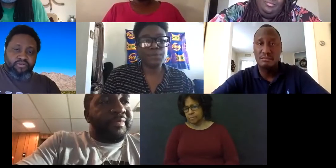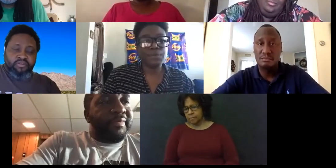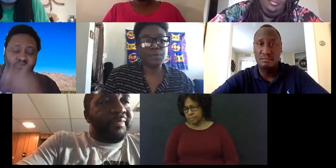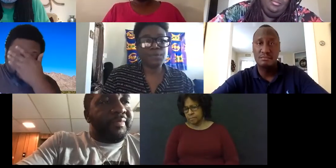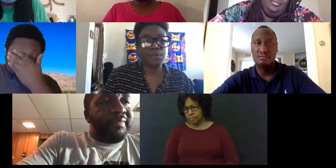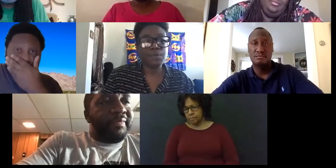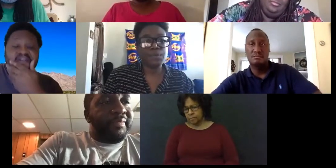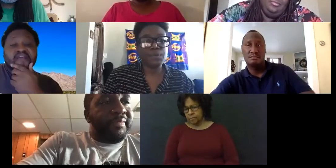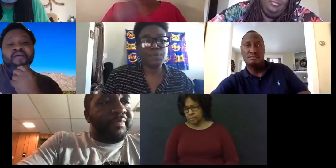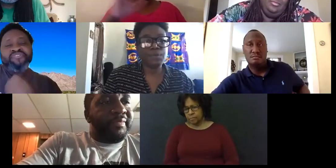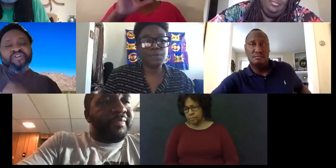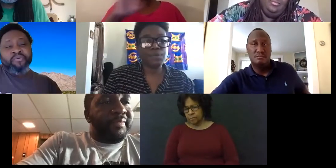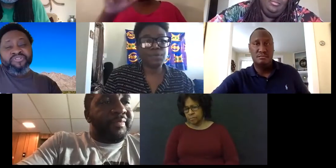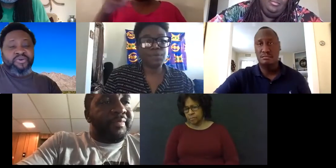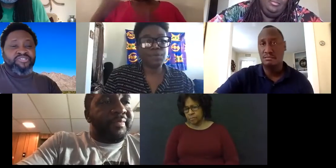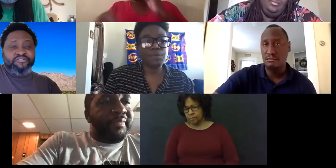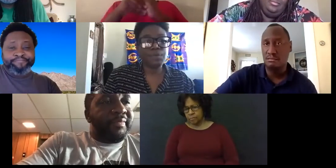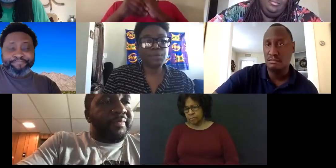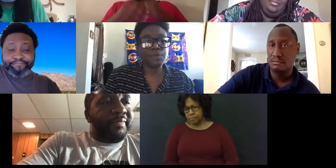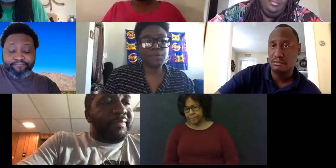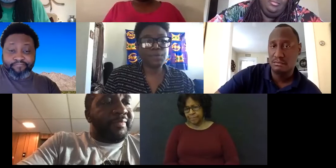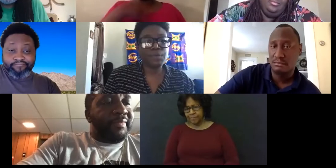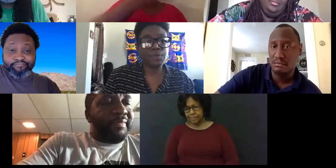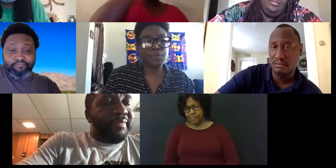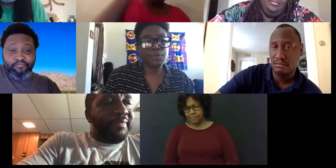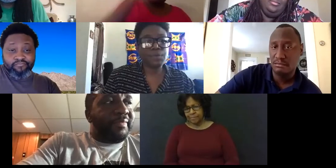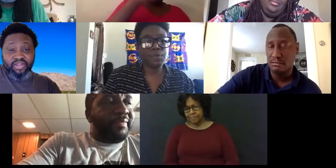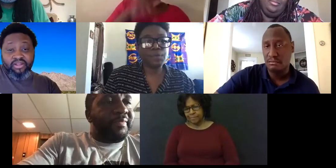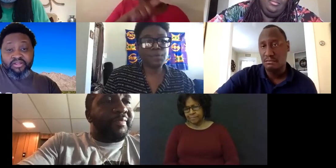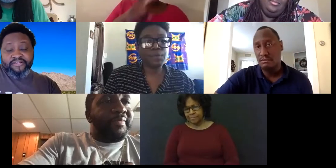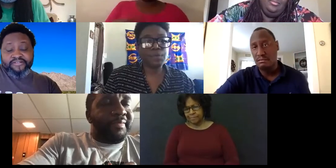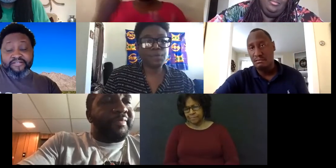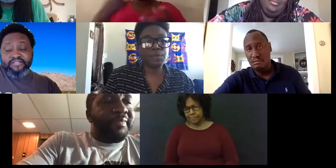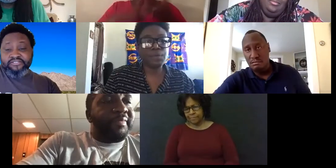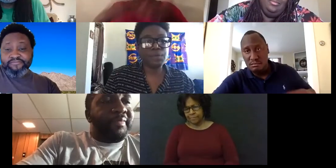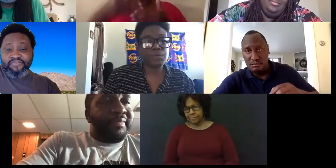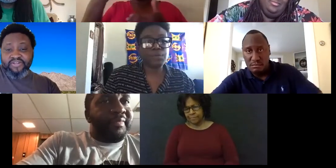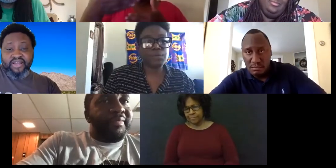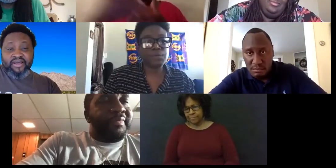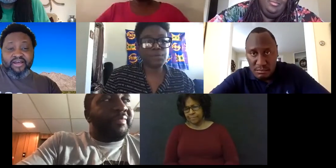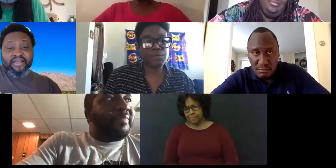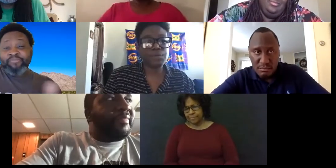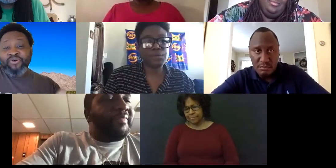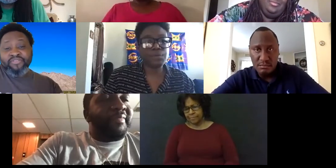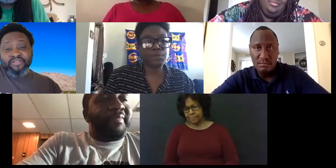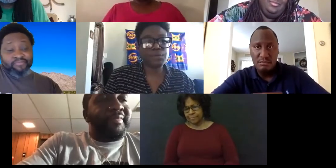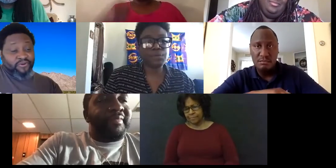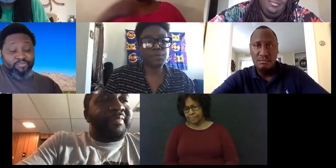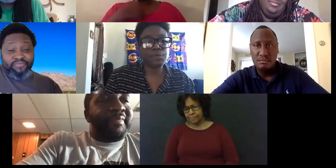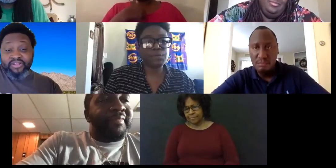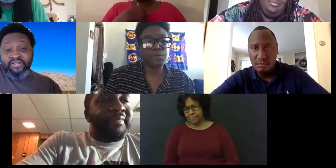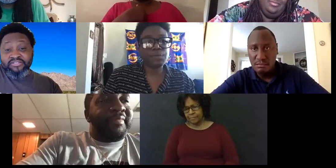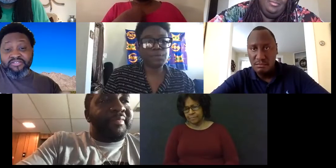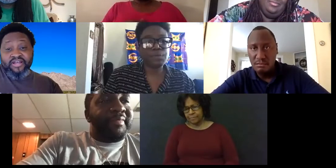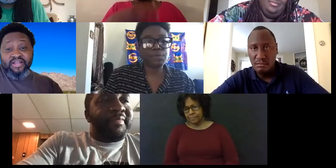You want to add anything? I'm sorry, what was the question? Just what's next? Huh. I like